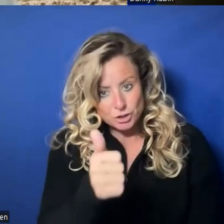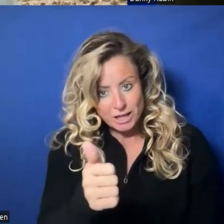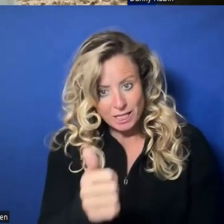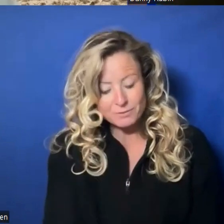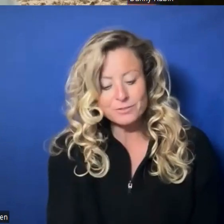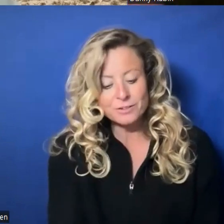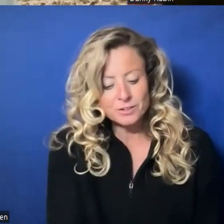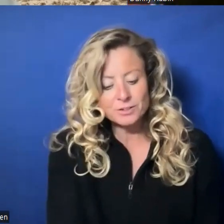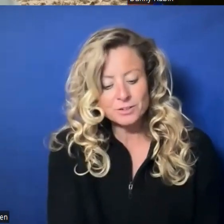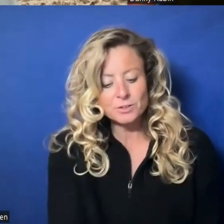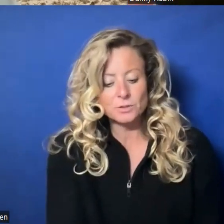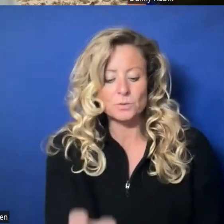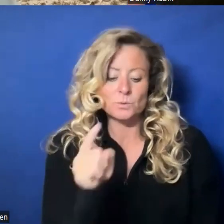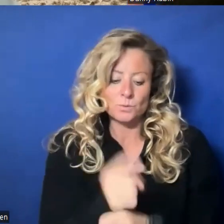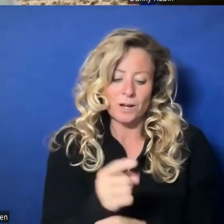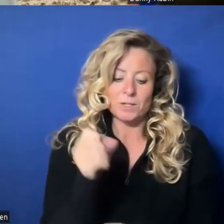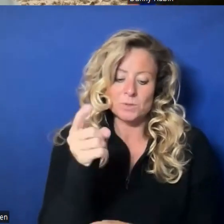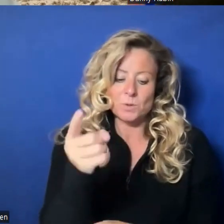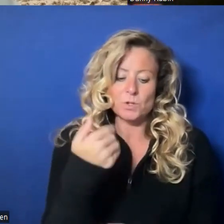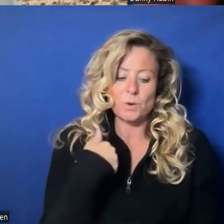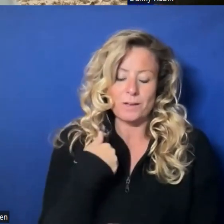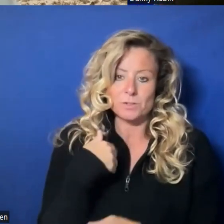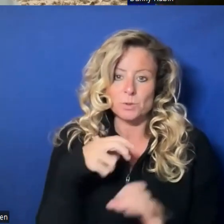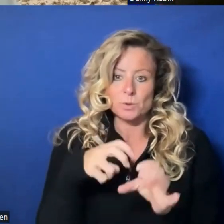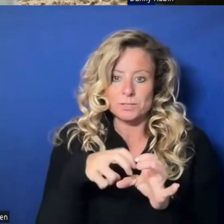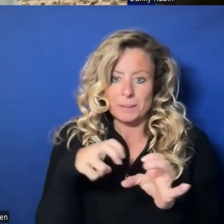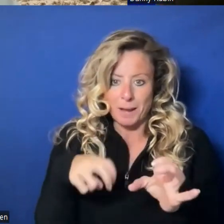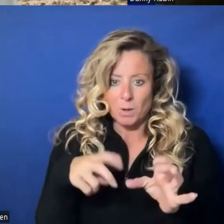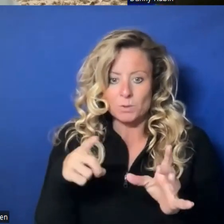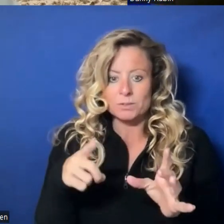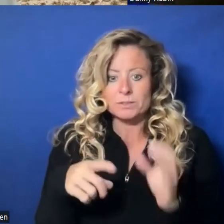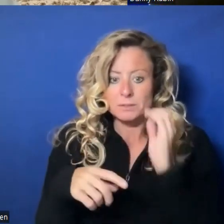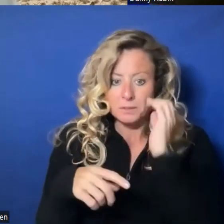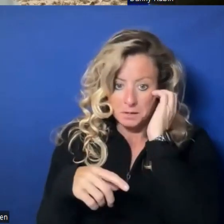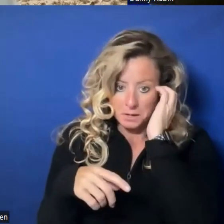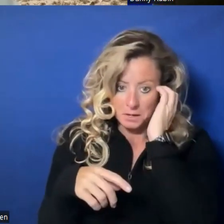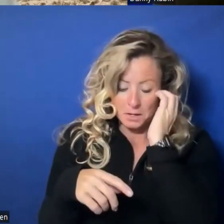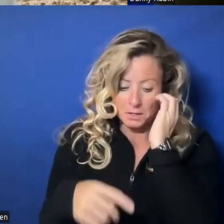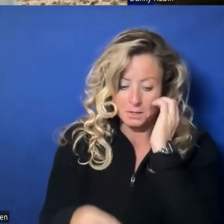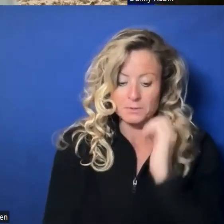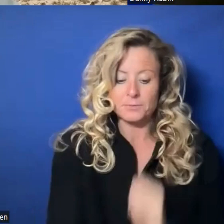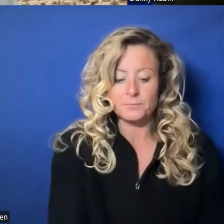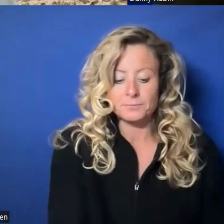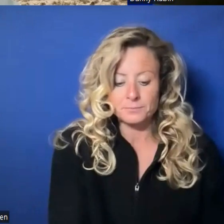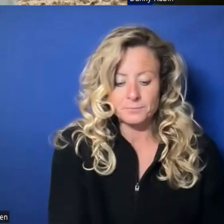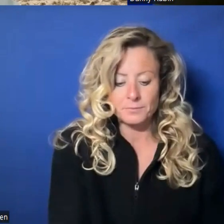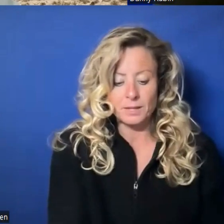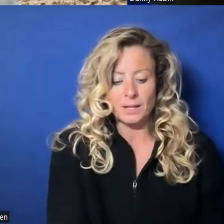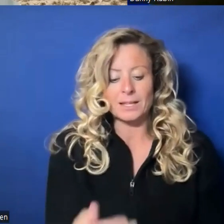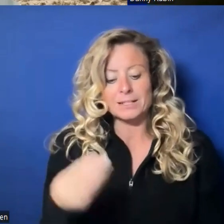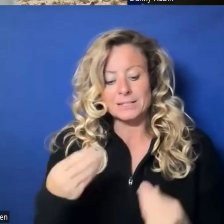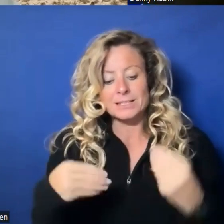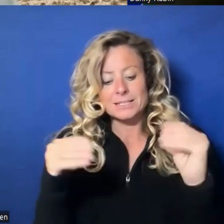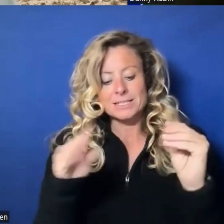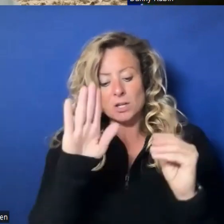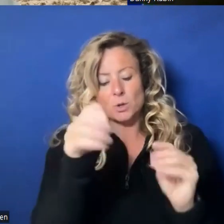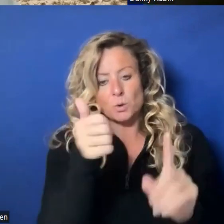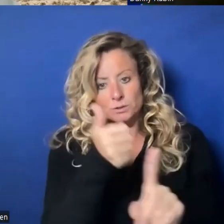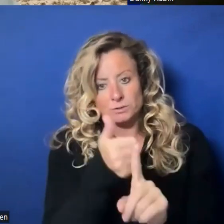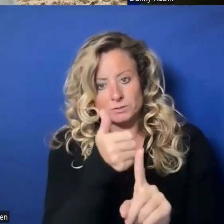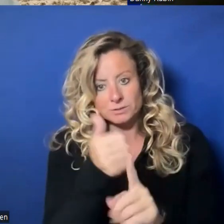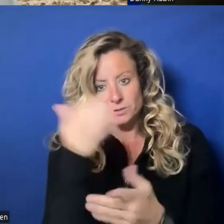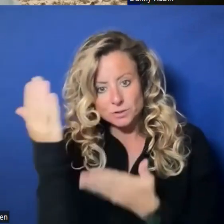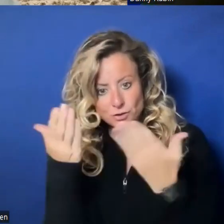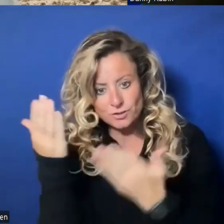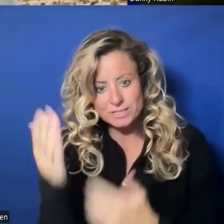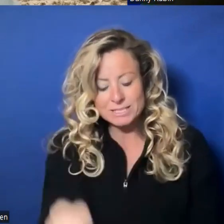right? So you have to step out of that and then sell your services. So you have Yes. to, like